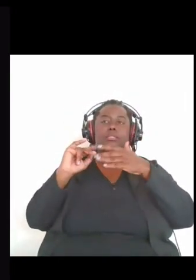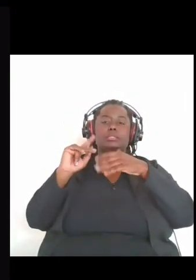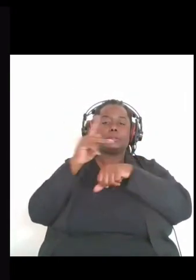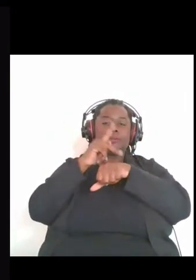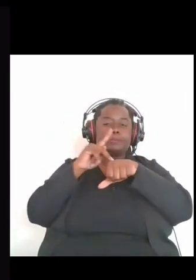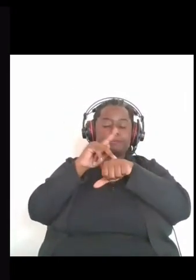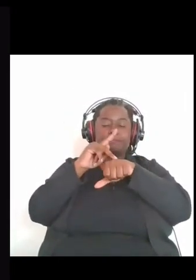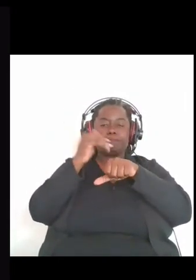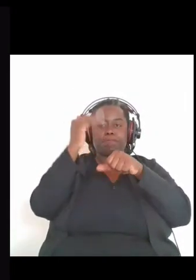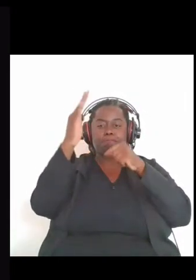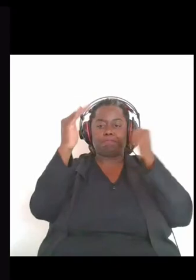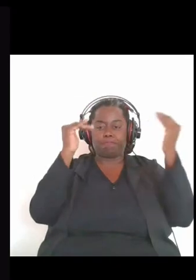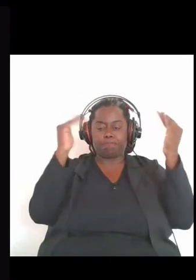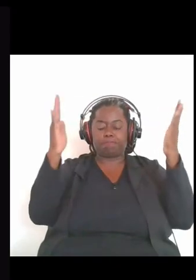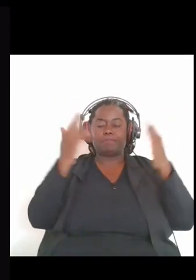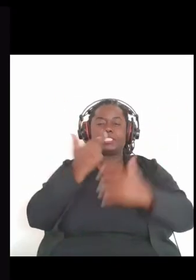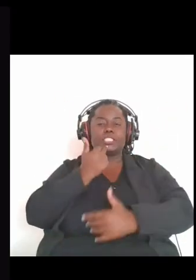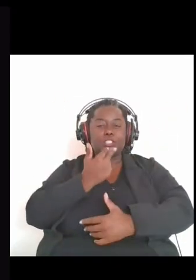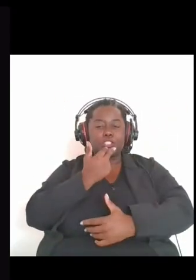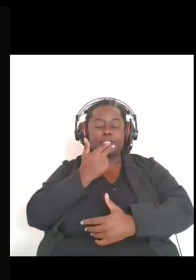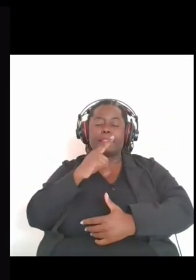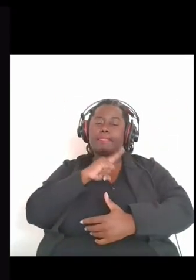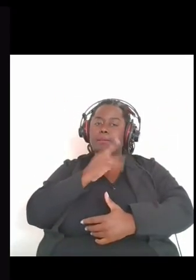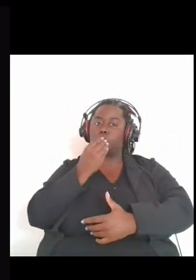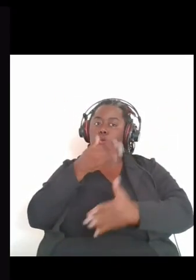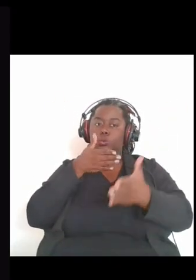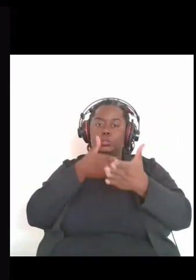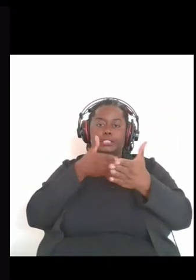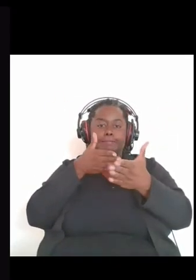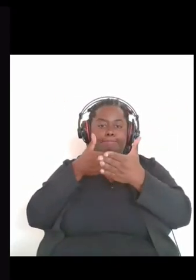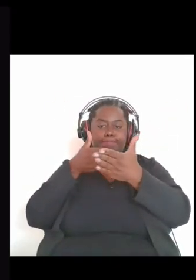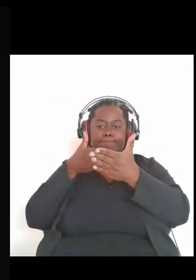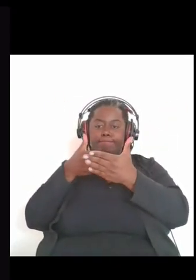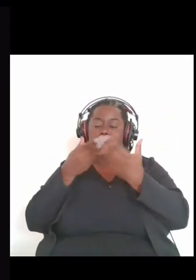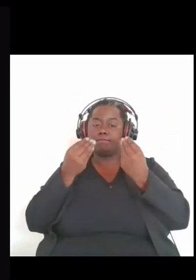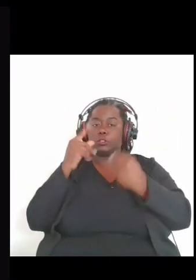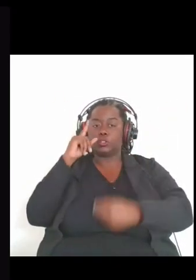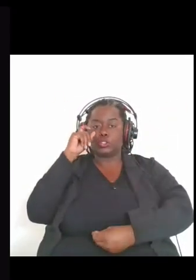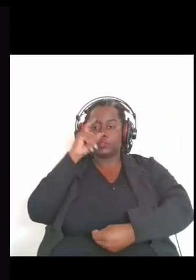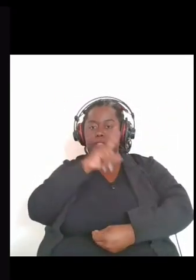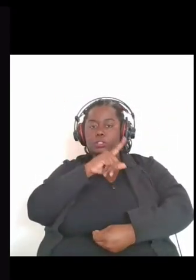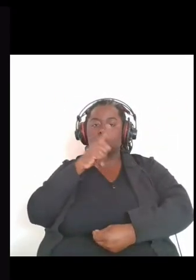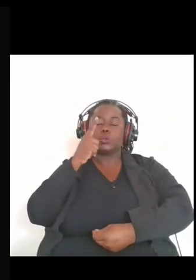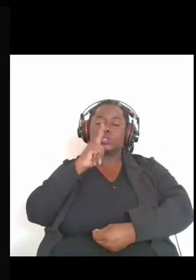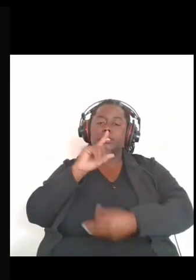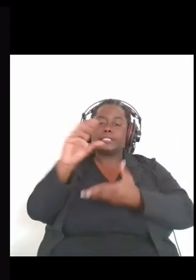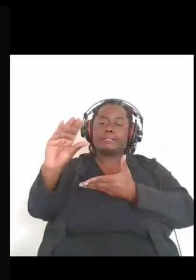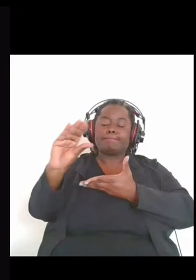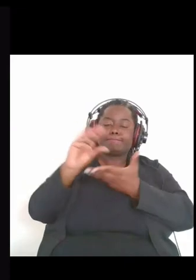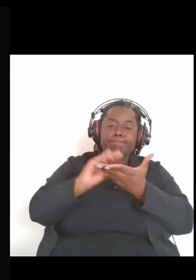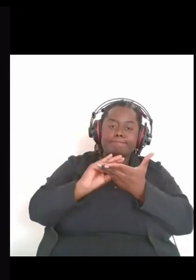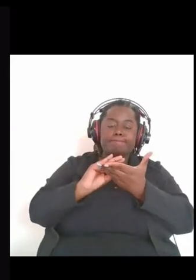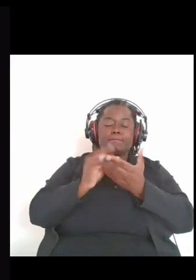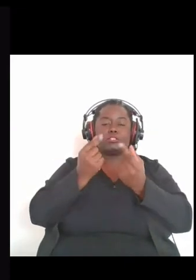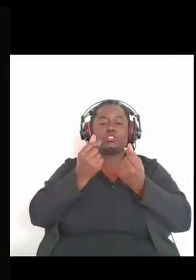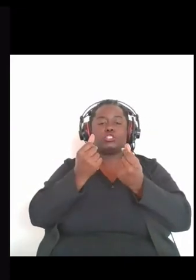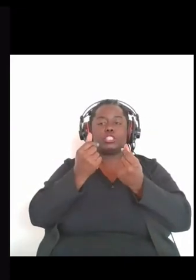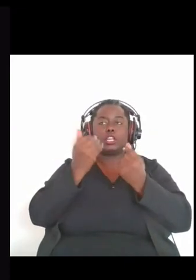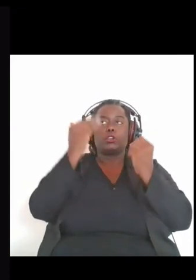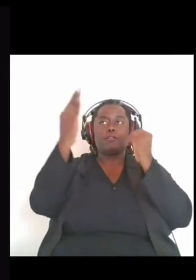the organization outside of India uh when it comes to funding uh opportunities within